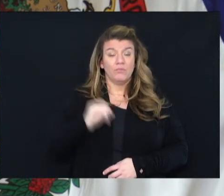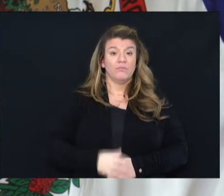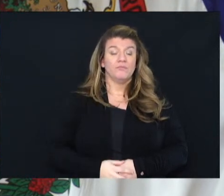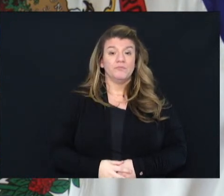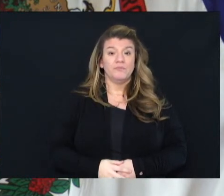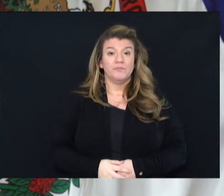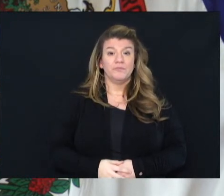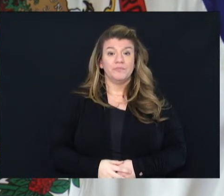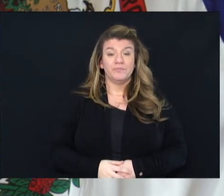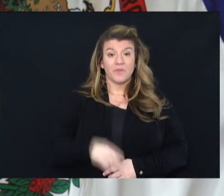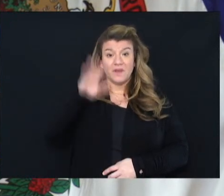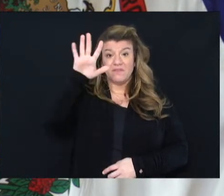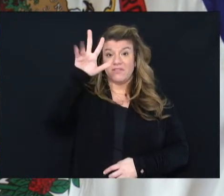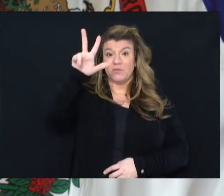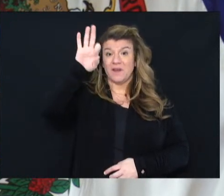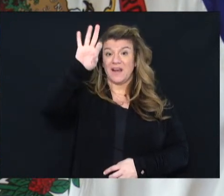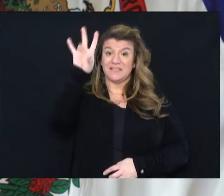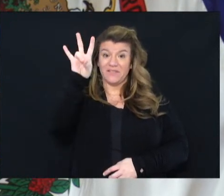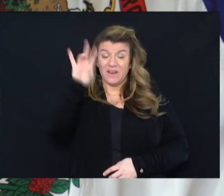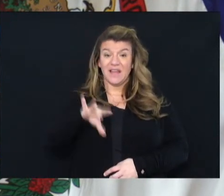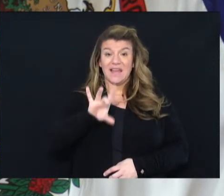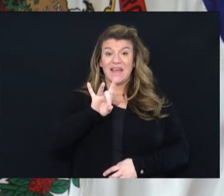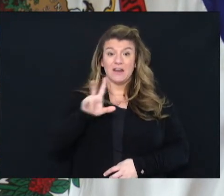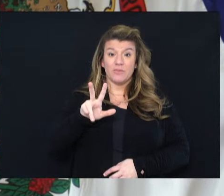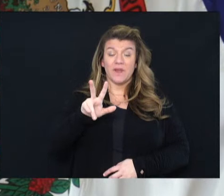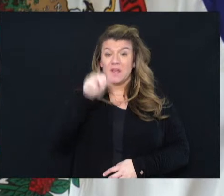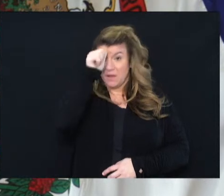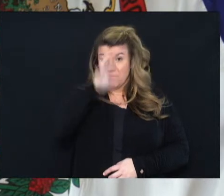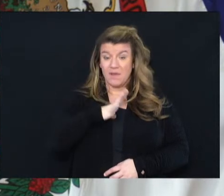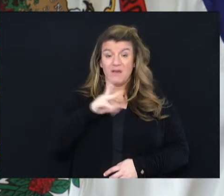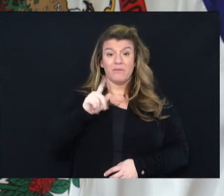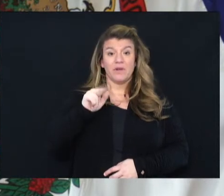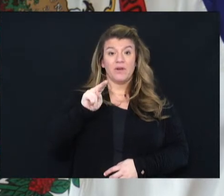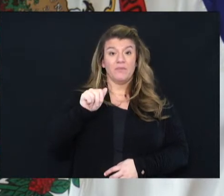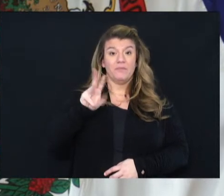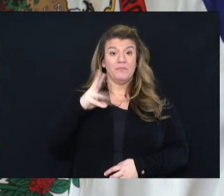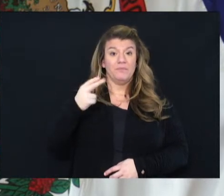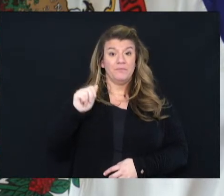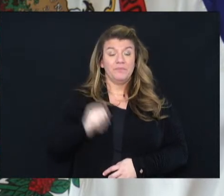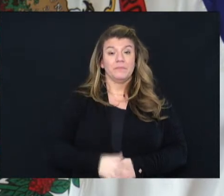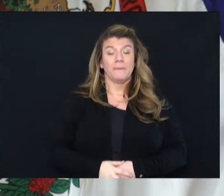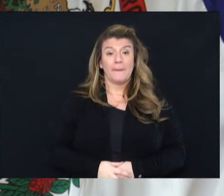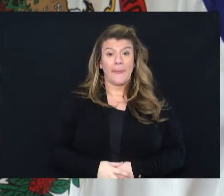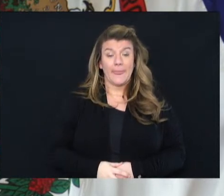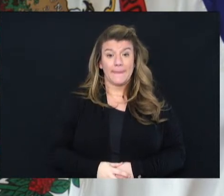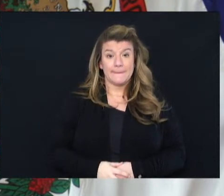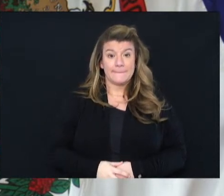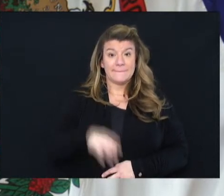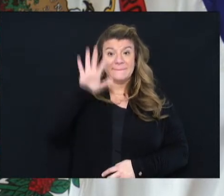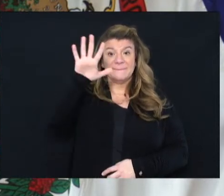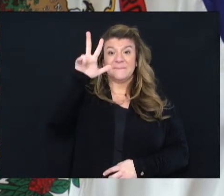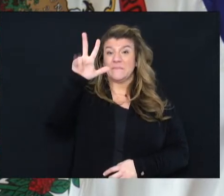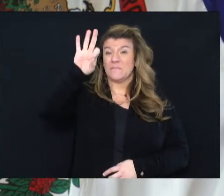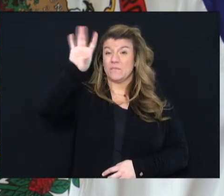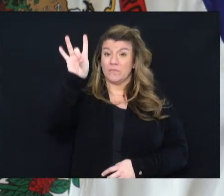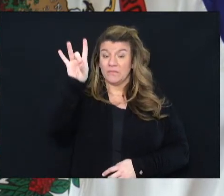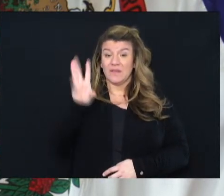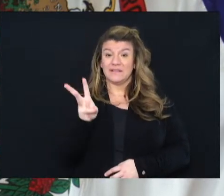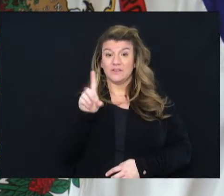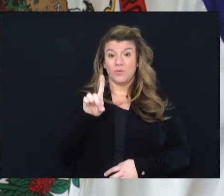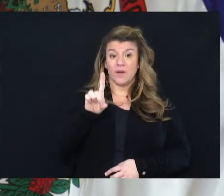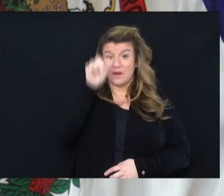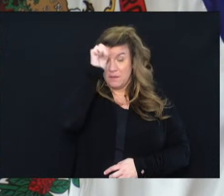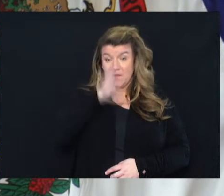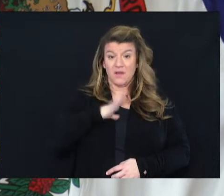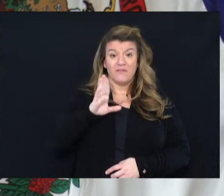The 5,397th death of 83-year-old male from Kanawha County. The 5,398th death of 61-year-old male